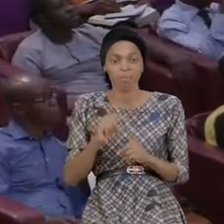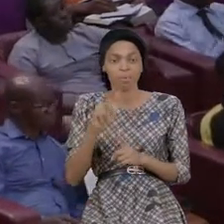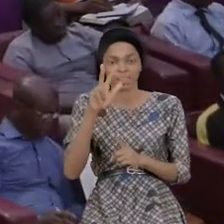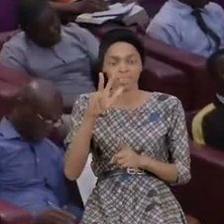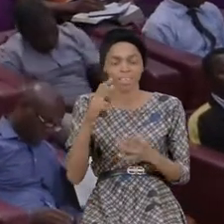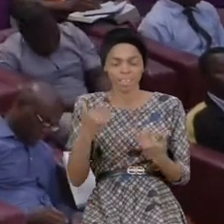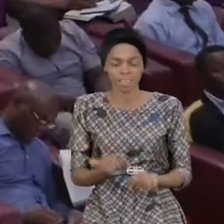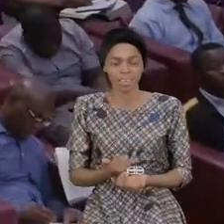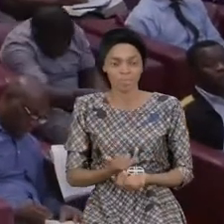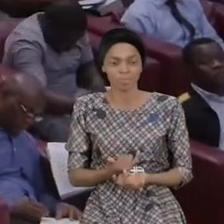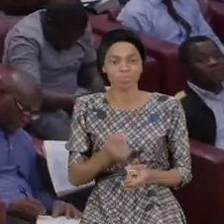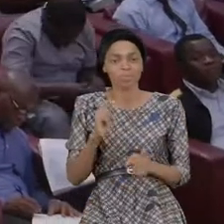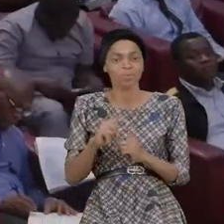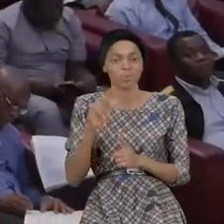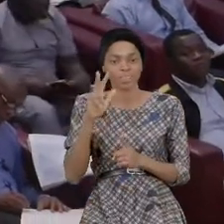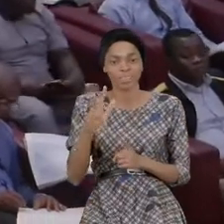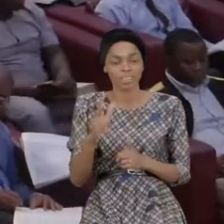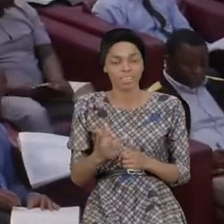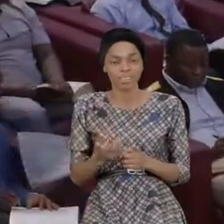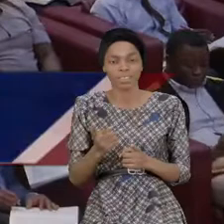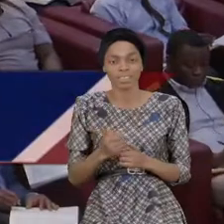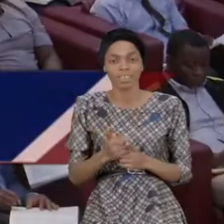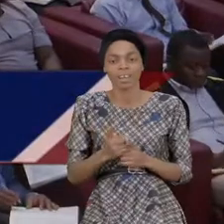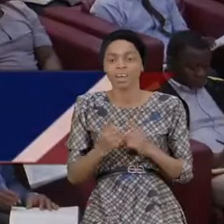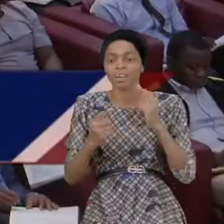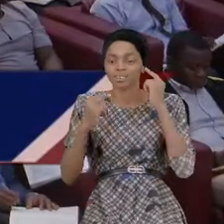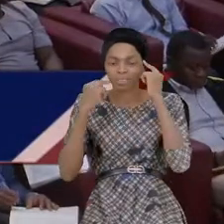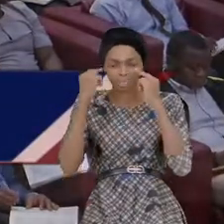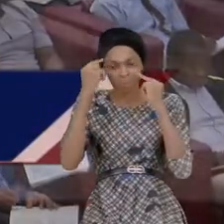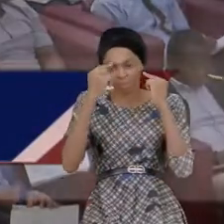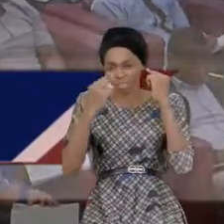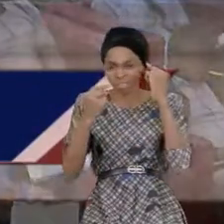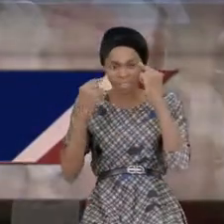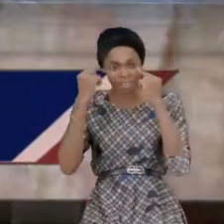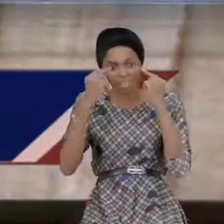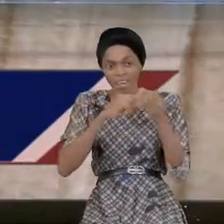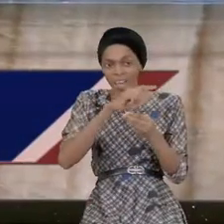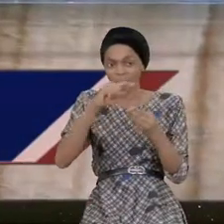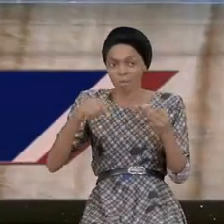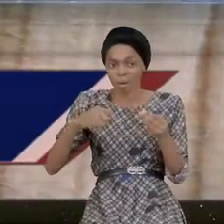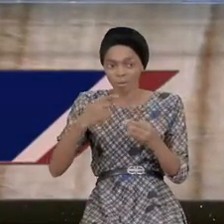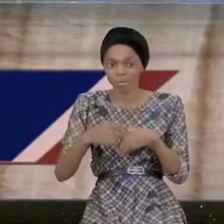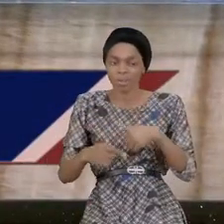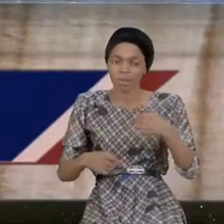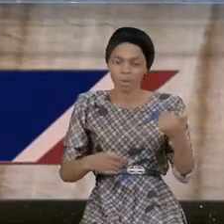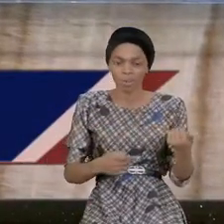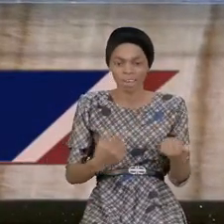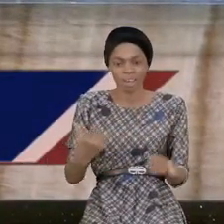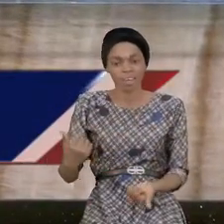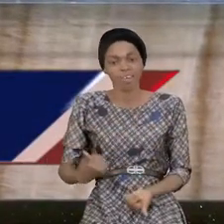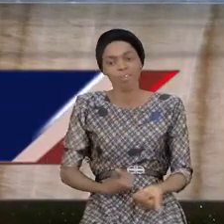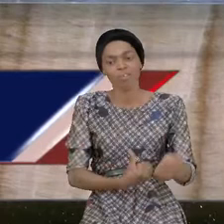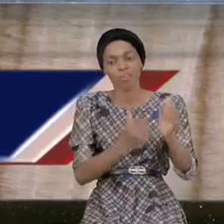three now. Point number three, considering other followers.